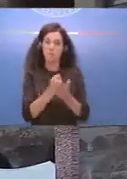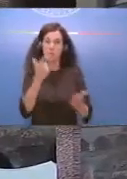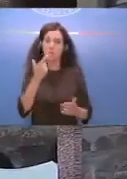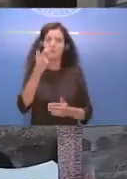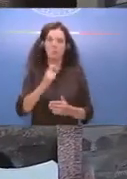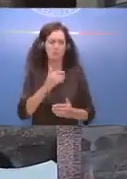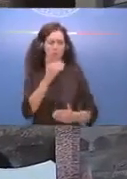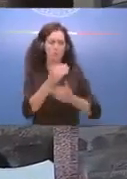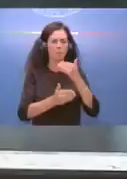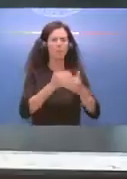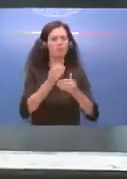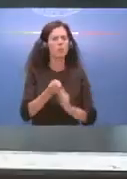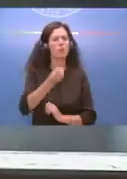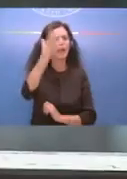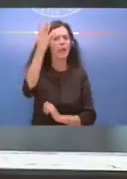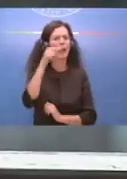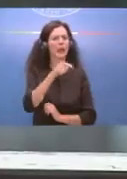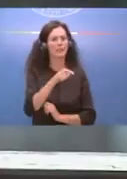and